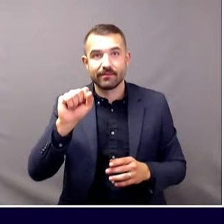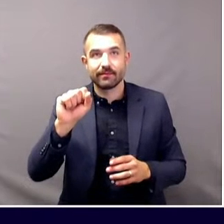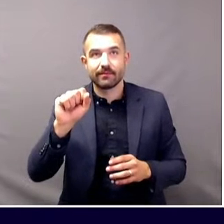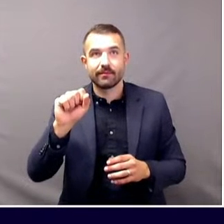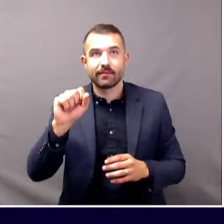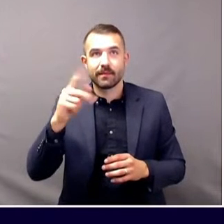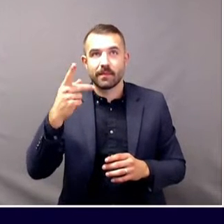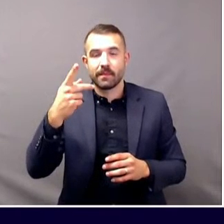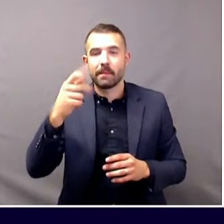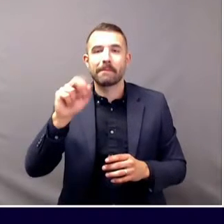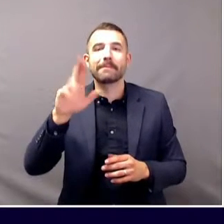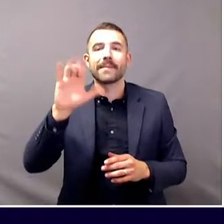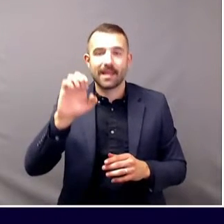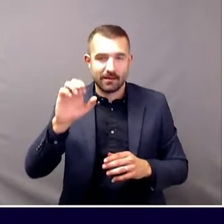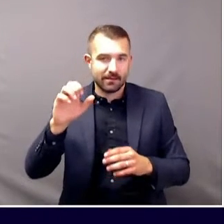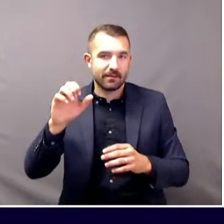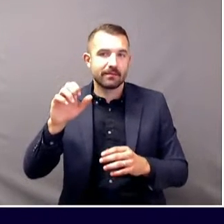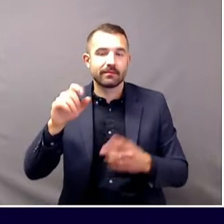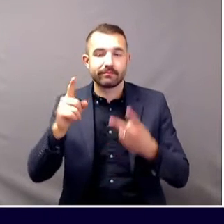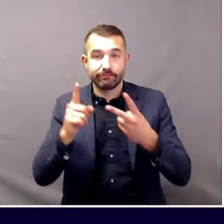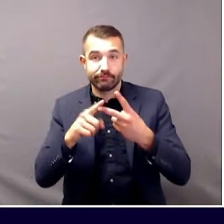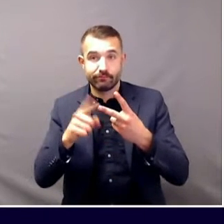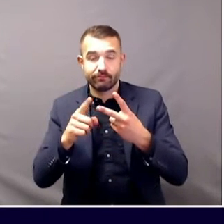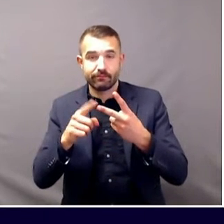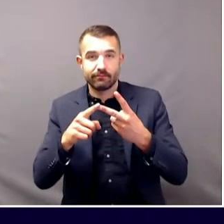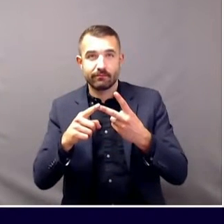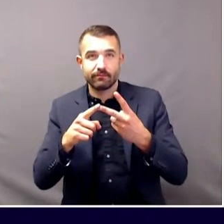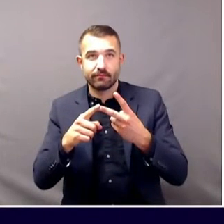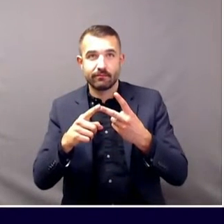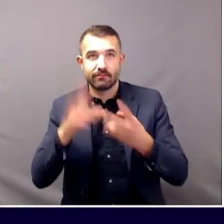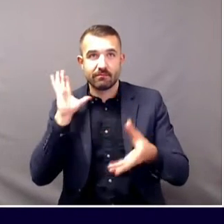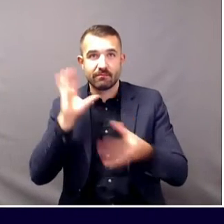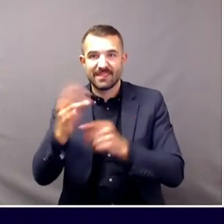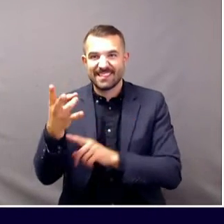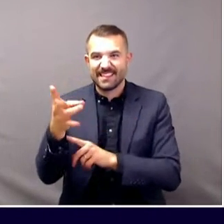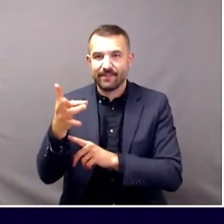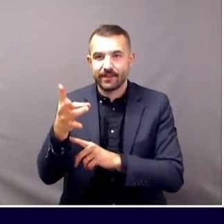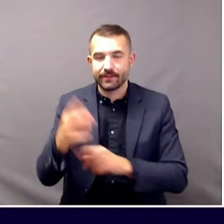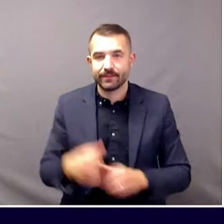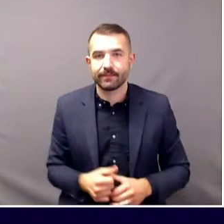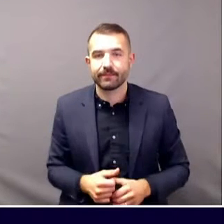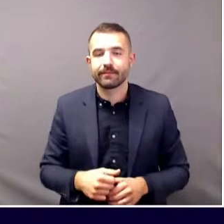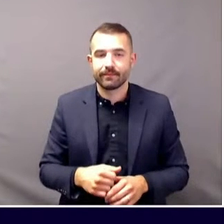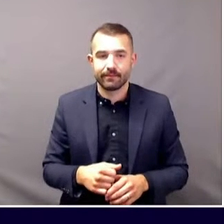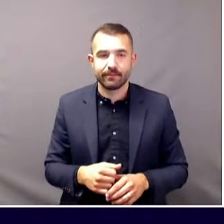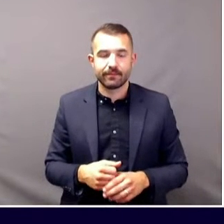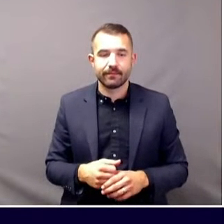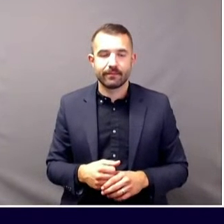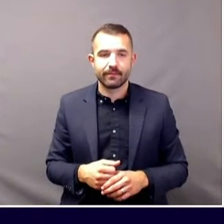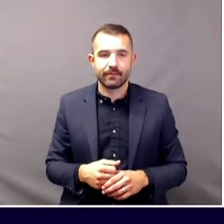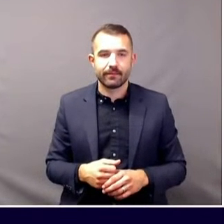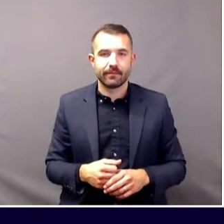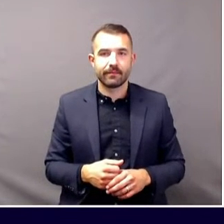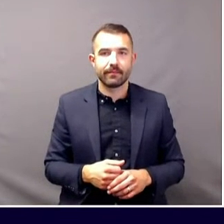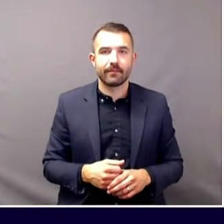at 17 individuals who have been affected. Great. Thank you. I'm going to turn things over to Patty White